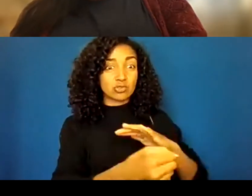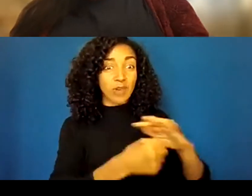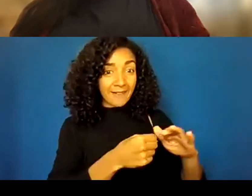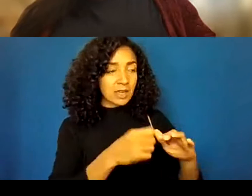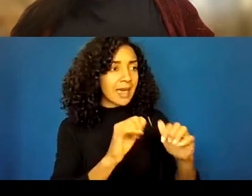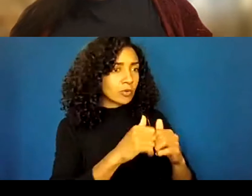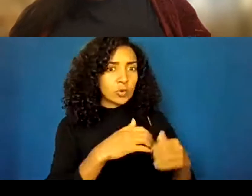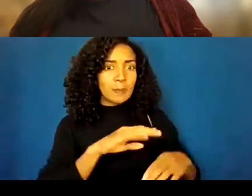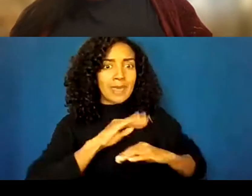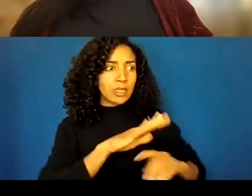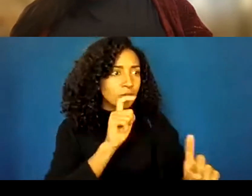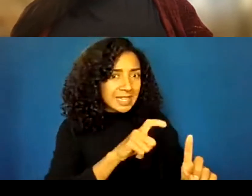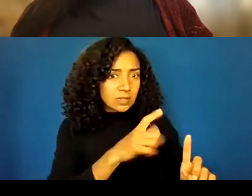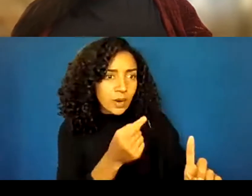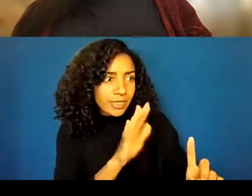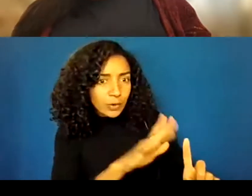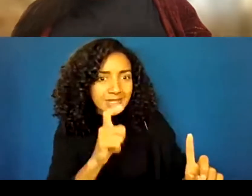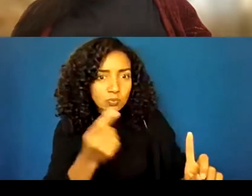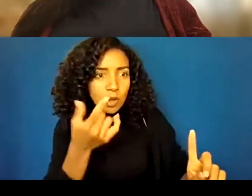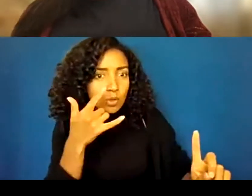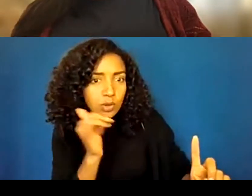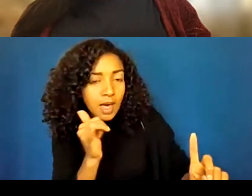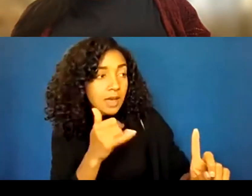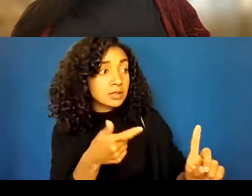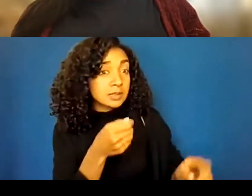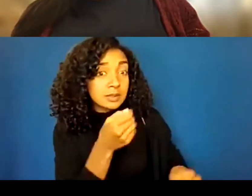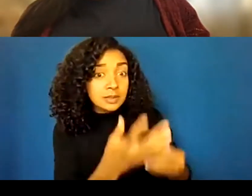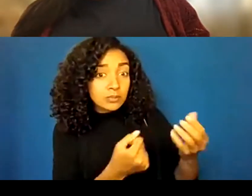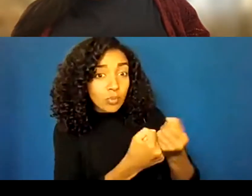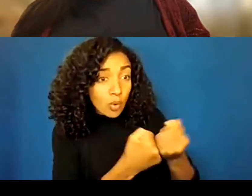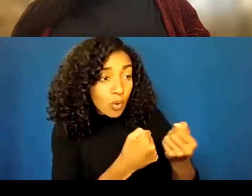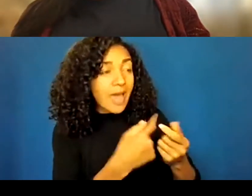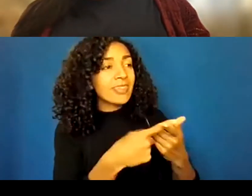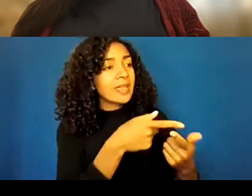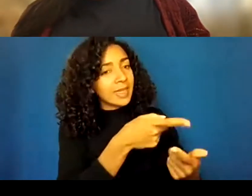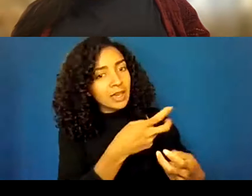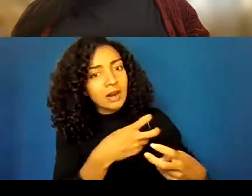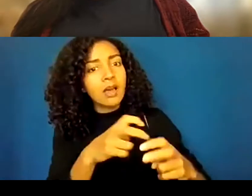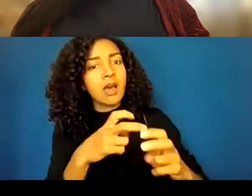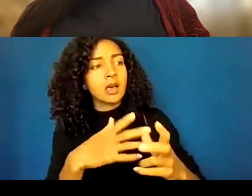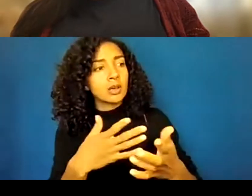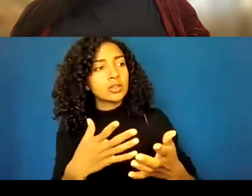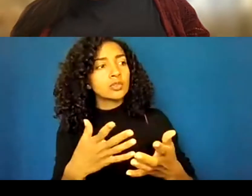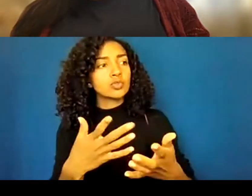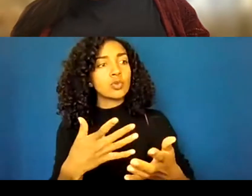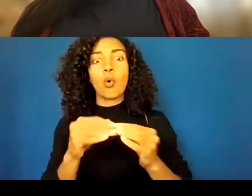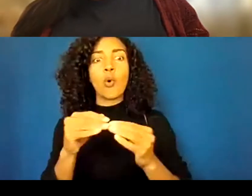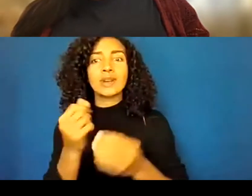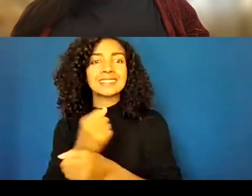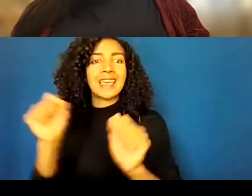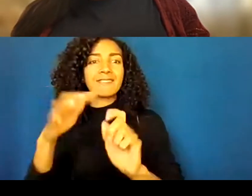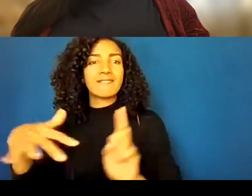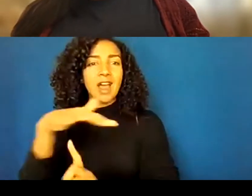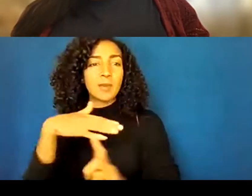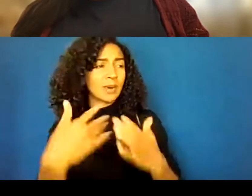to help them then go on to more safety or whatever that looks like for them. You know, we can never